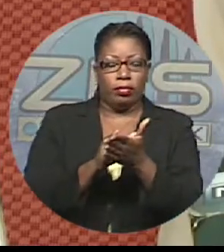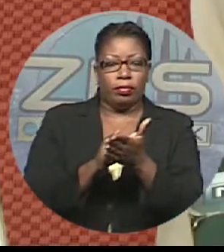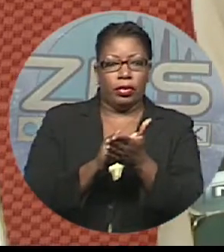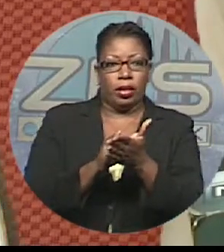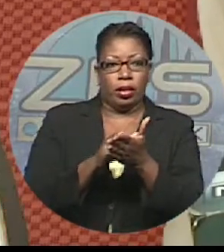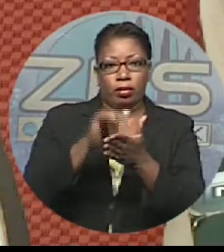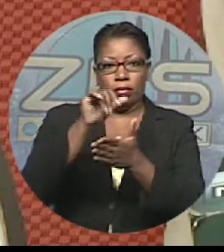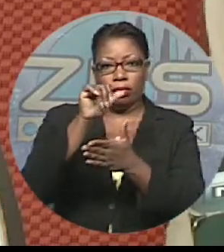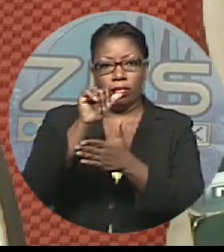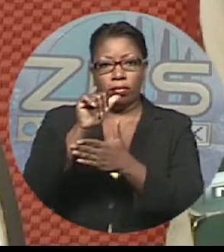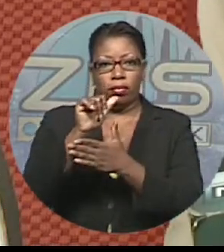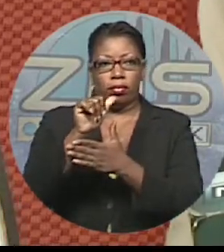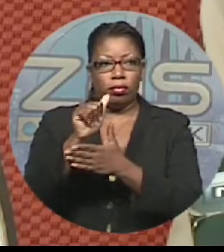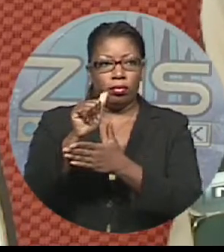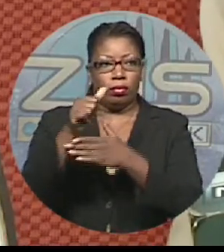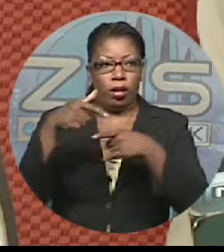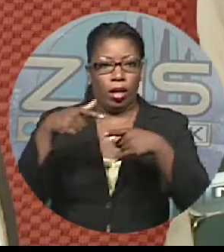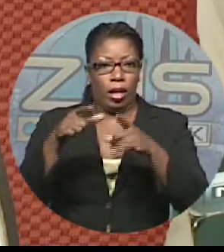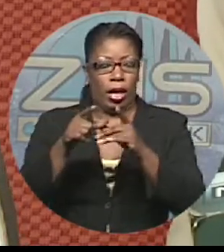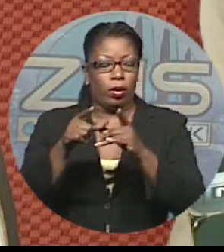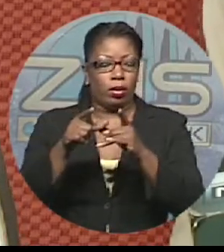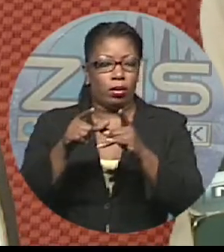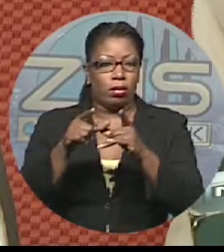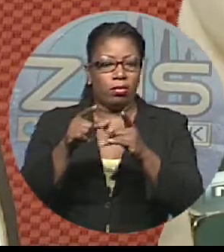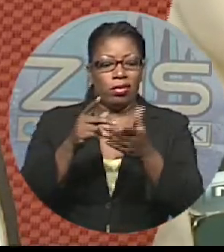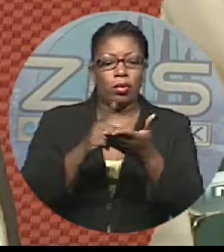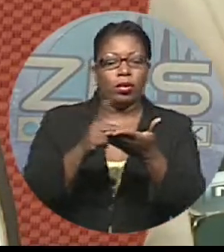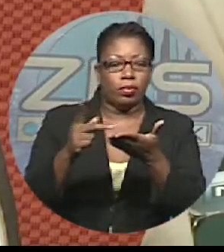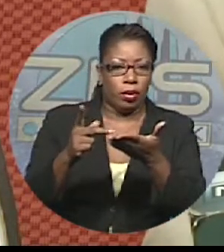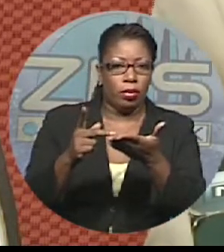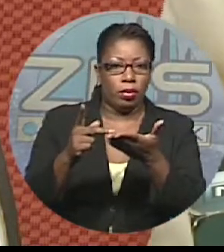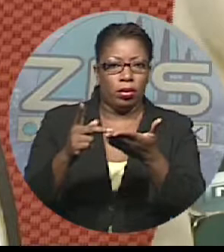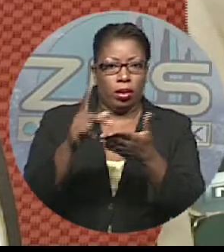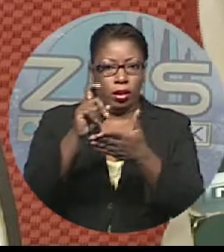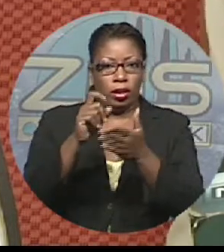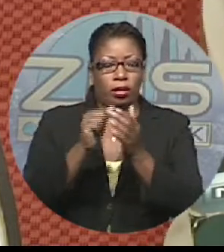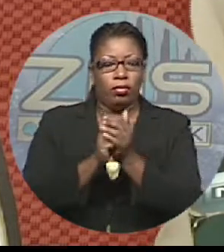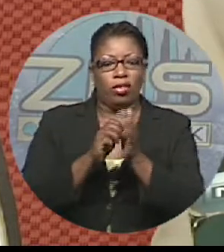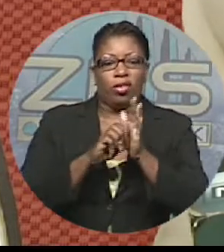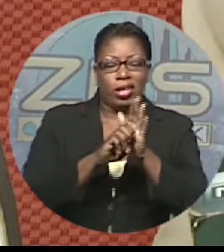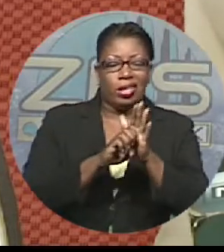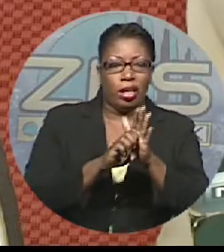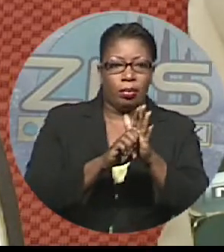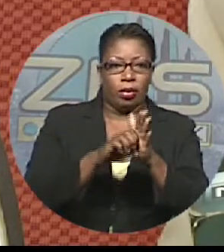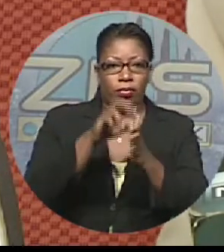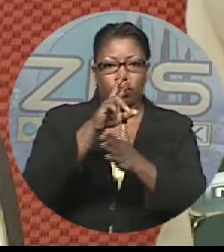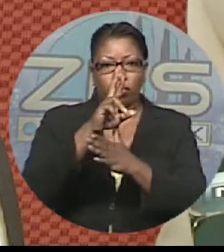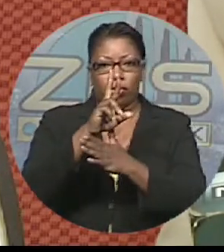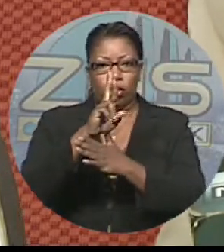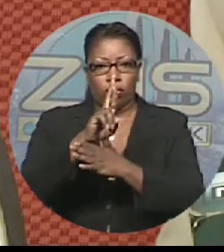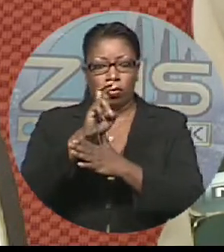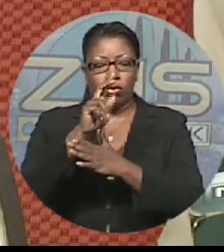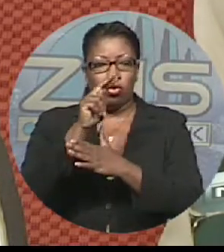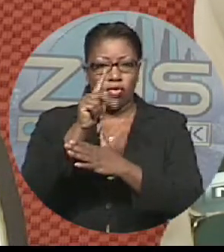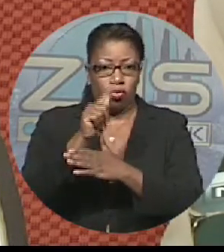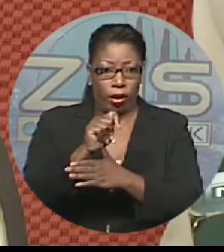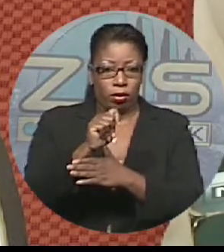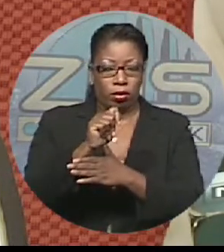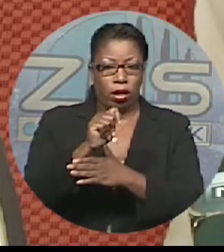been added. The disturbance is $200 more a month, in addition to the rent. So we have $700 for